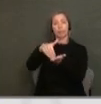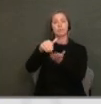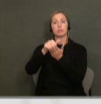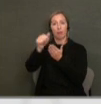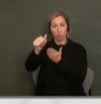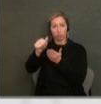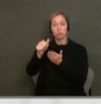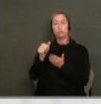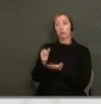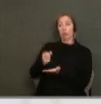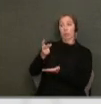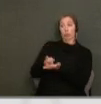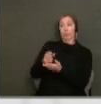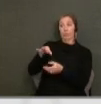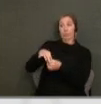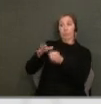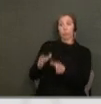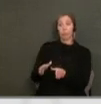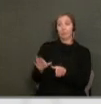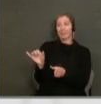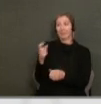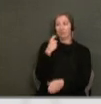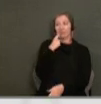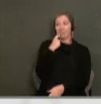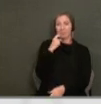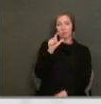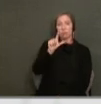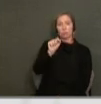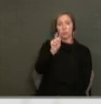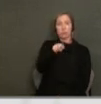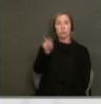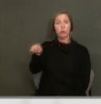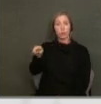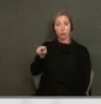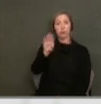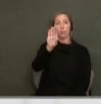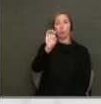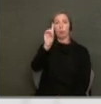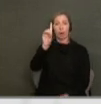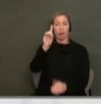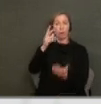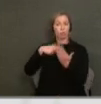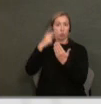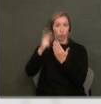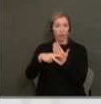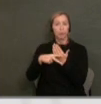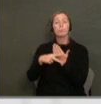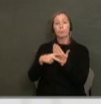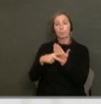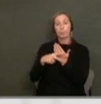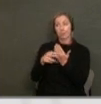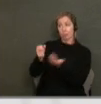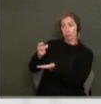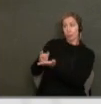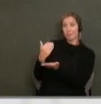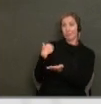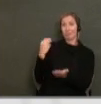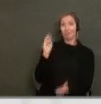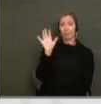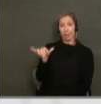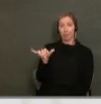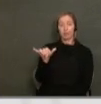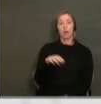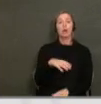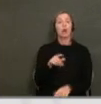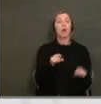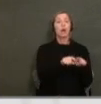were approved by the voters, like the most recent 2022 bond program that was approved by the voters in May. We also have